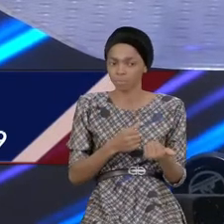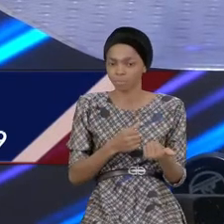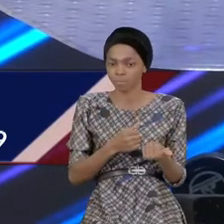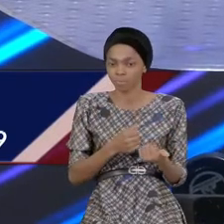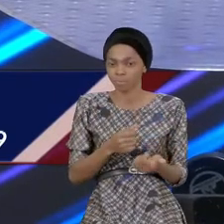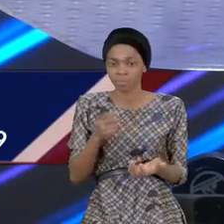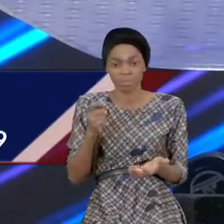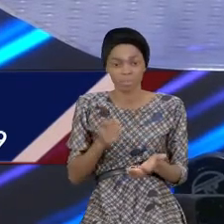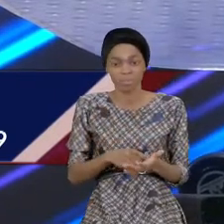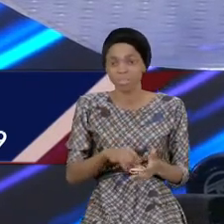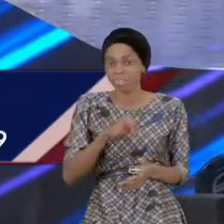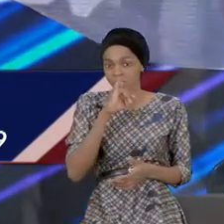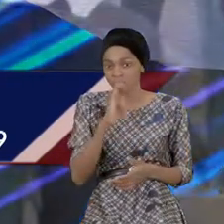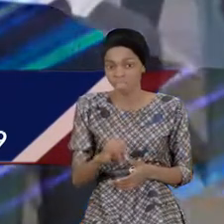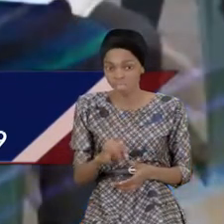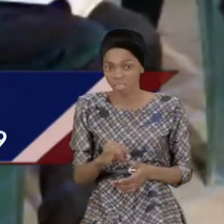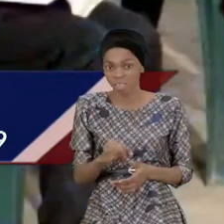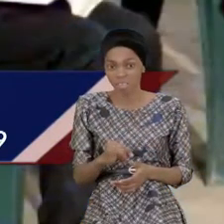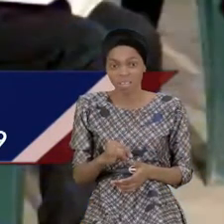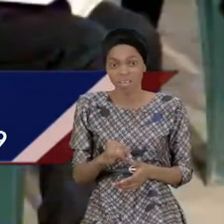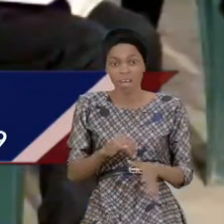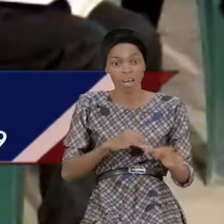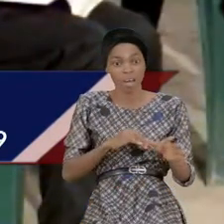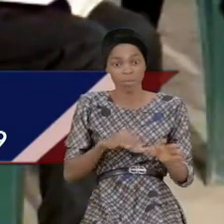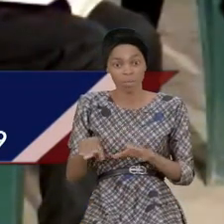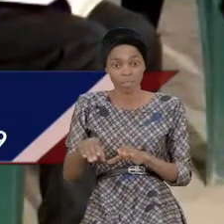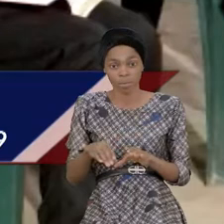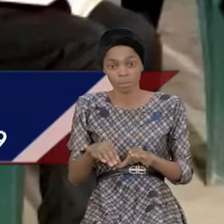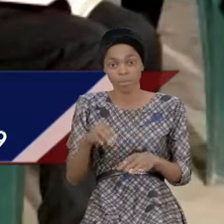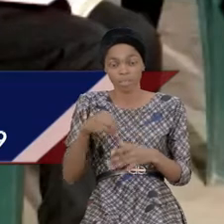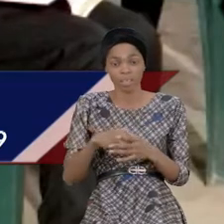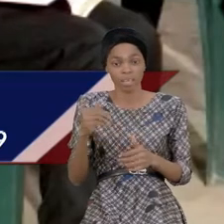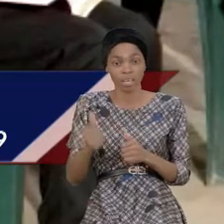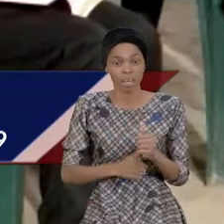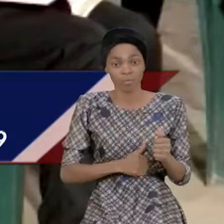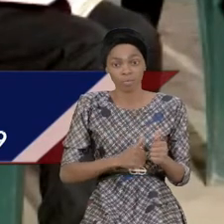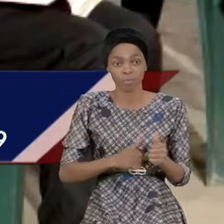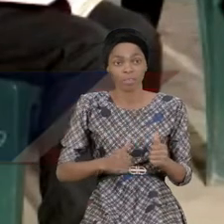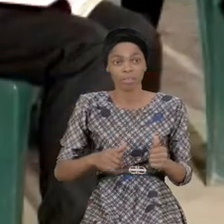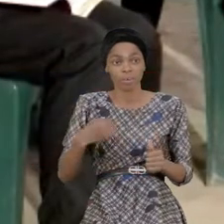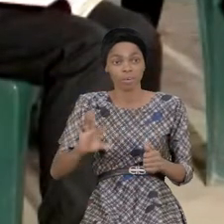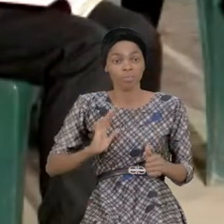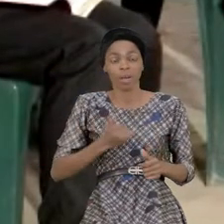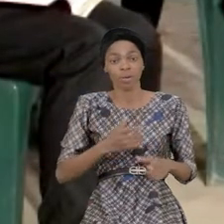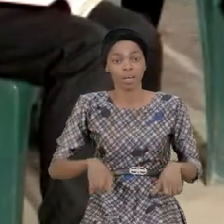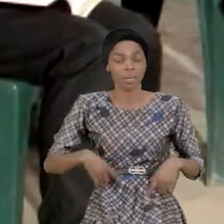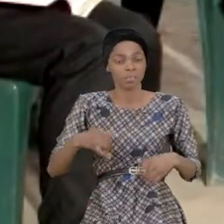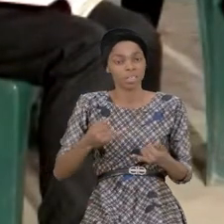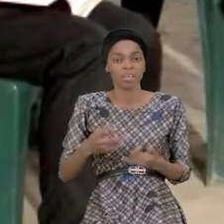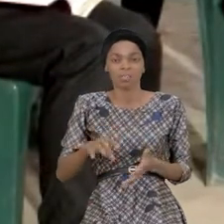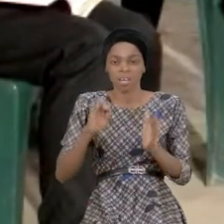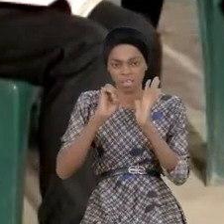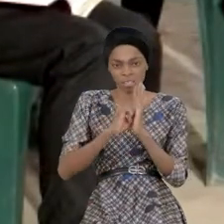This is applicable to every situation we find ourselves in life. Let's say, for example, husband